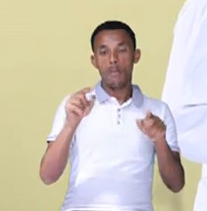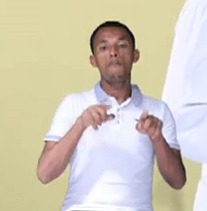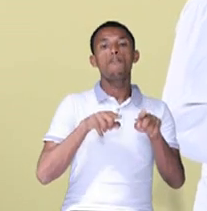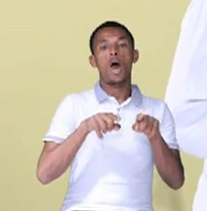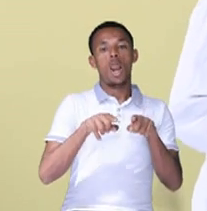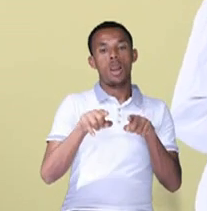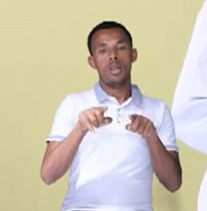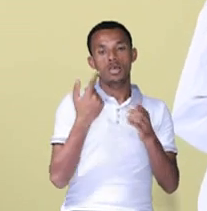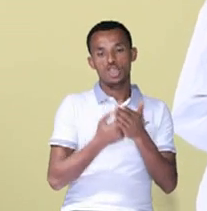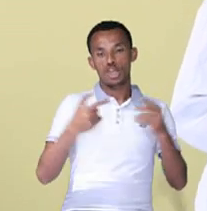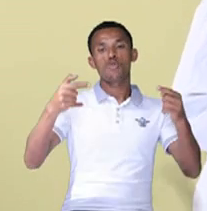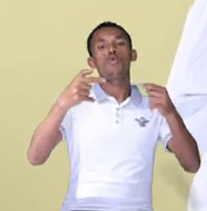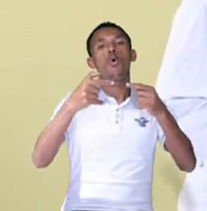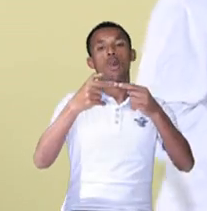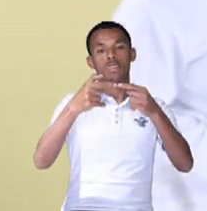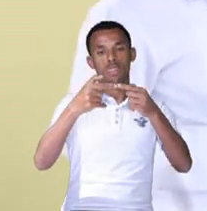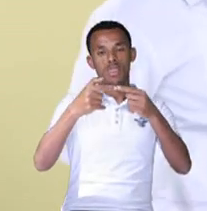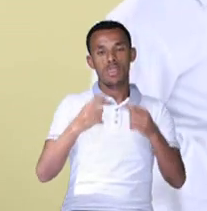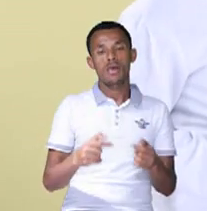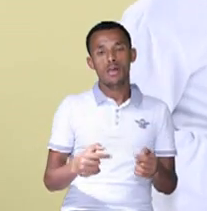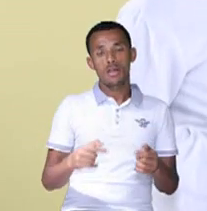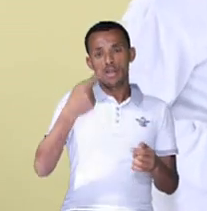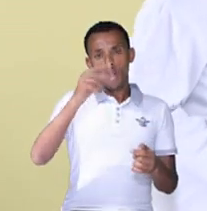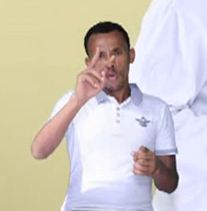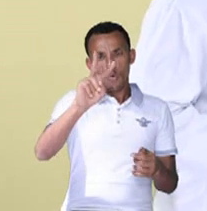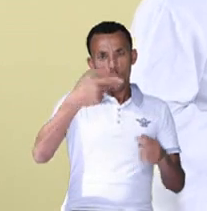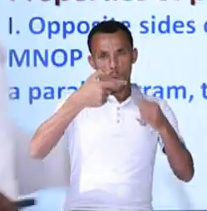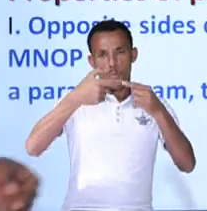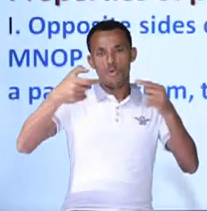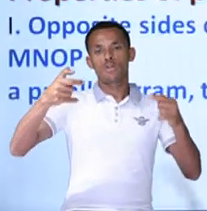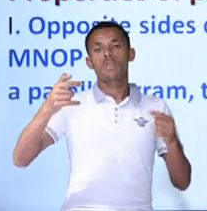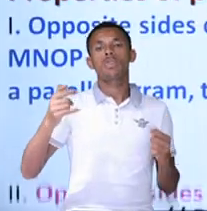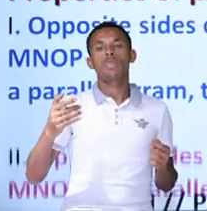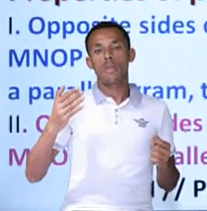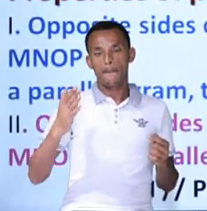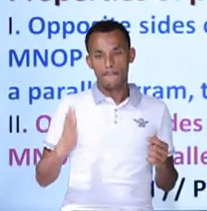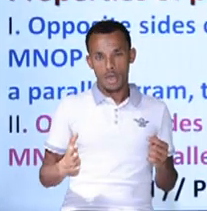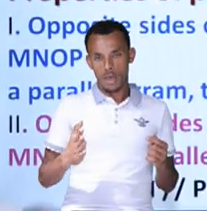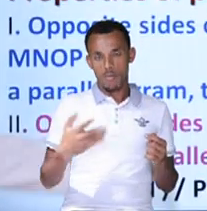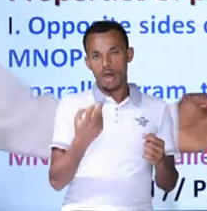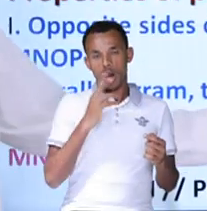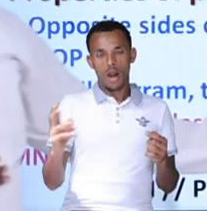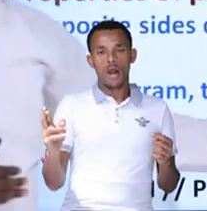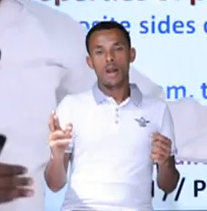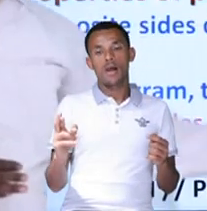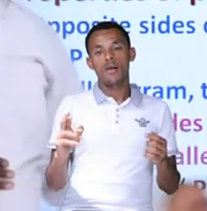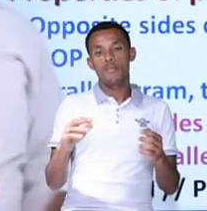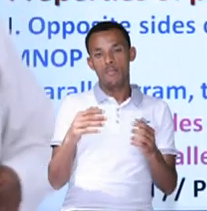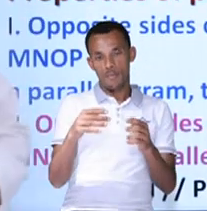parallelism, and these are the congruency. So the two opposite pair are parallel. Next, the opposite